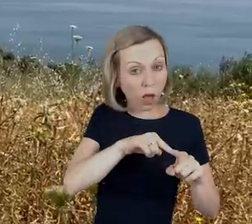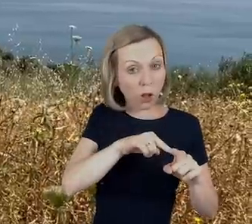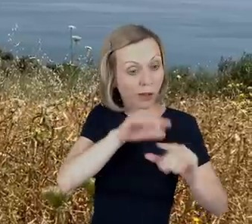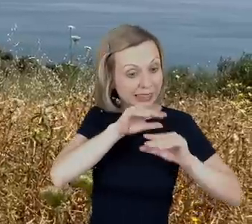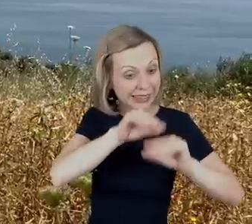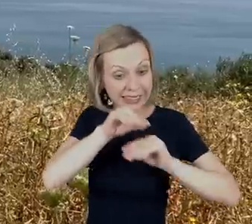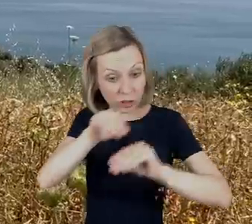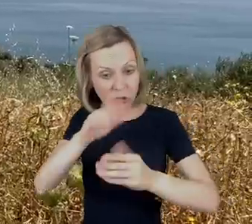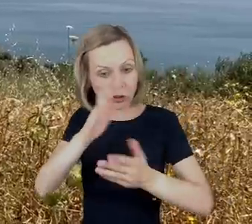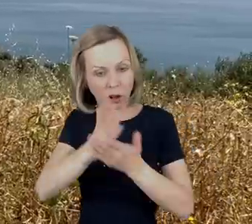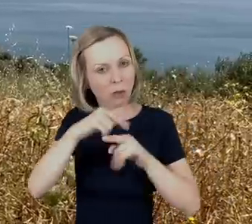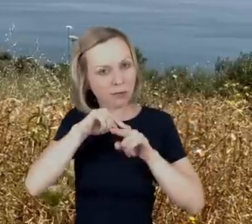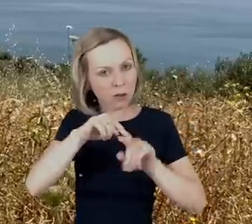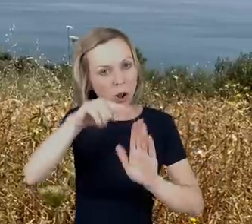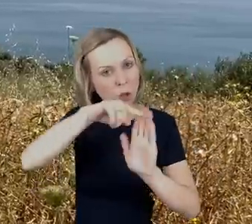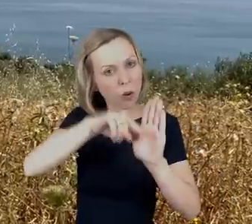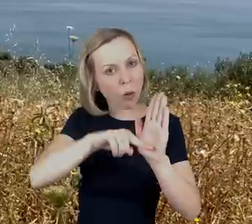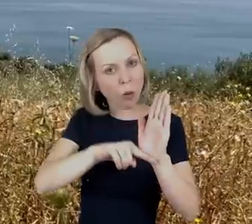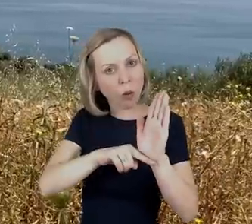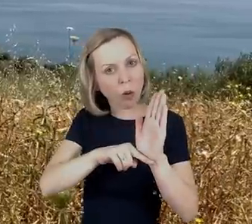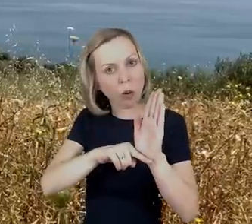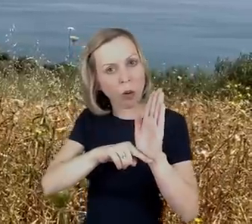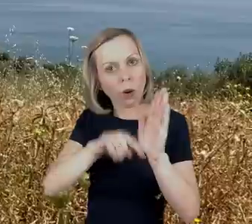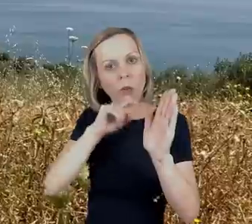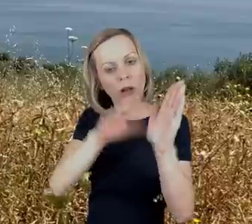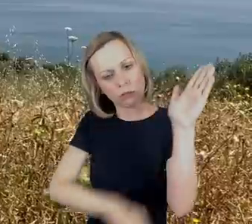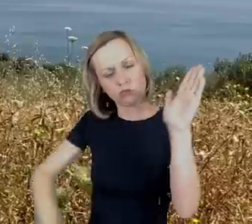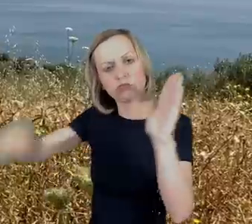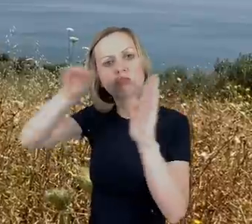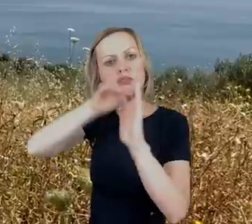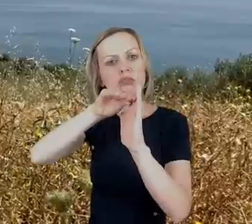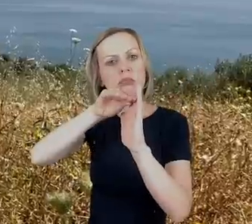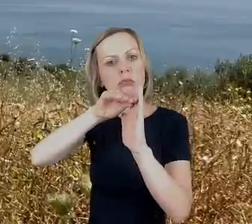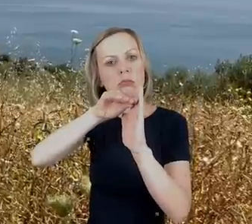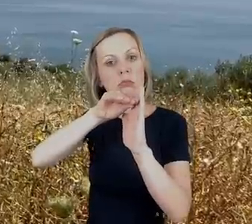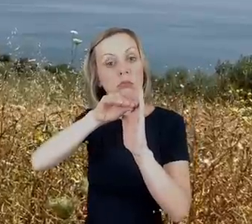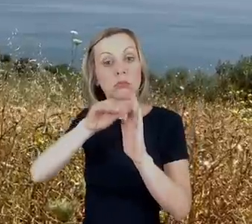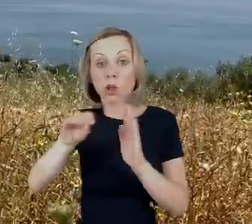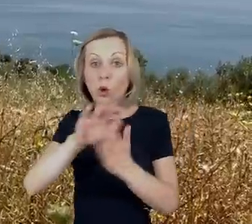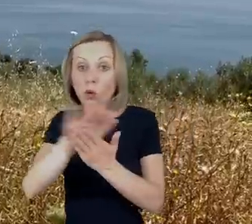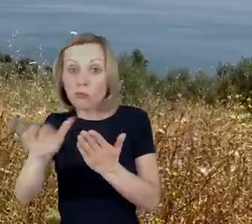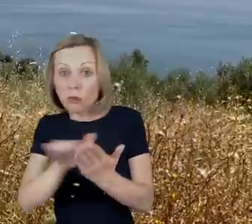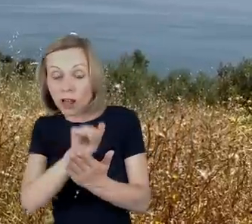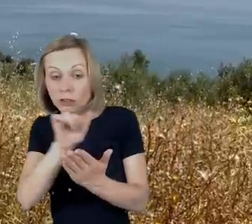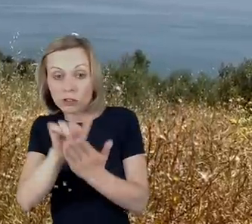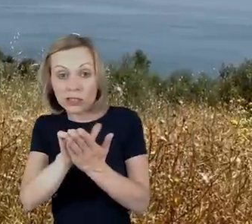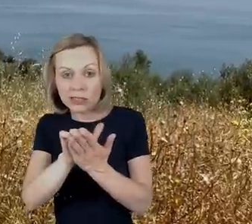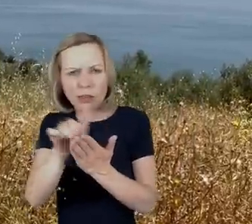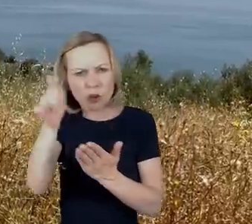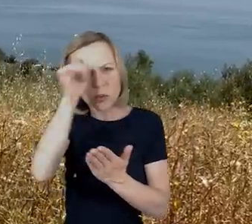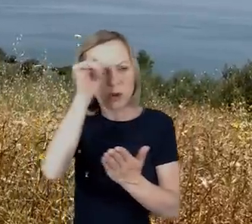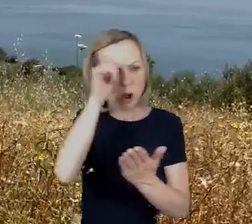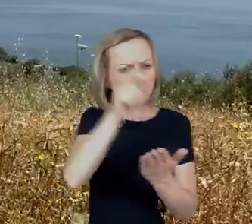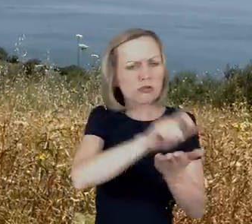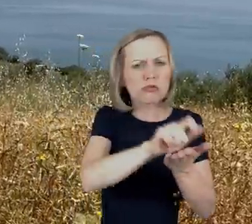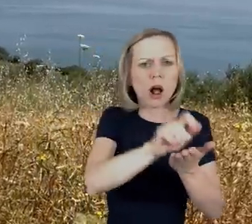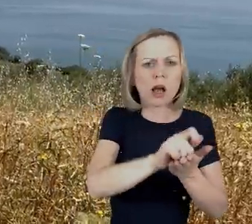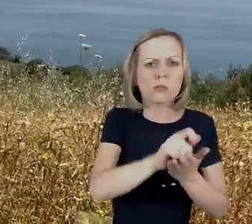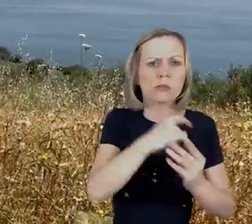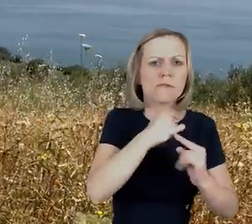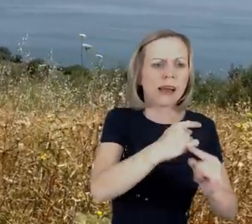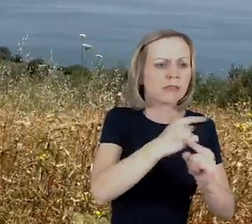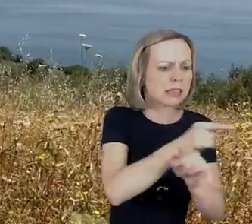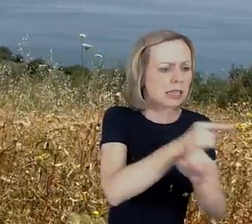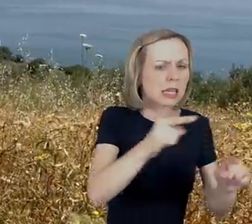kingdom of heaven. For I tell you, unless your righteousness exceeds that of scribes and Pharisees, you will